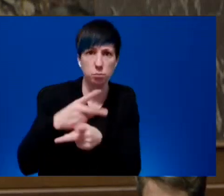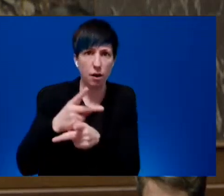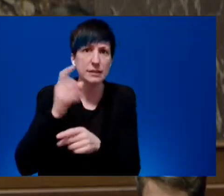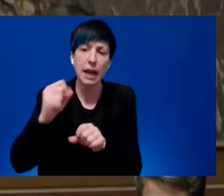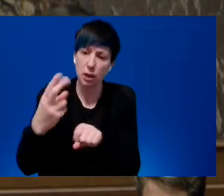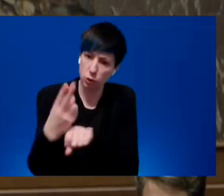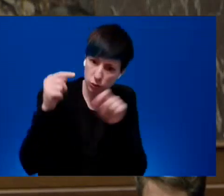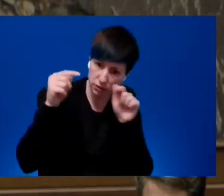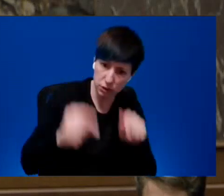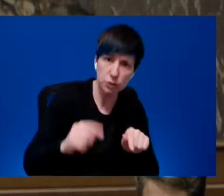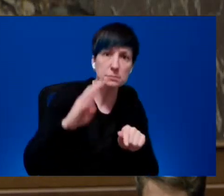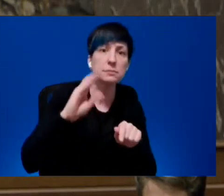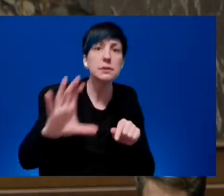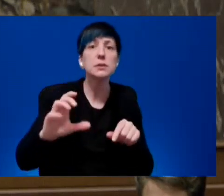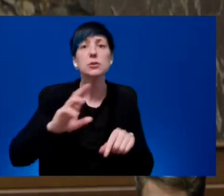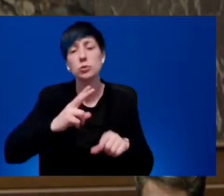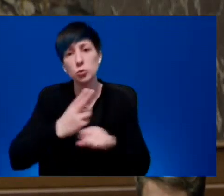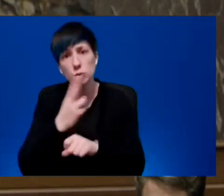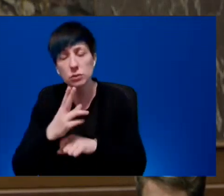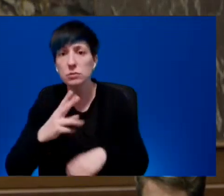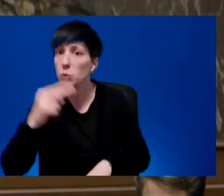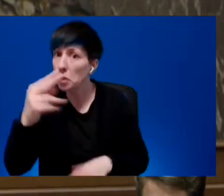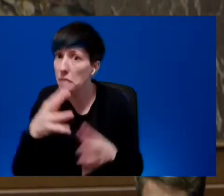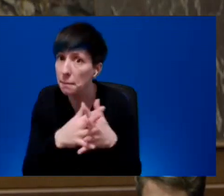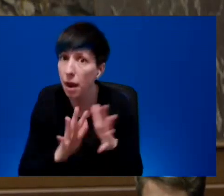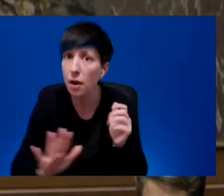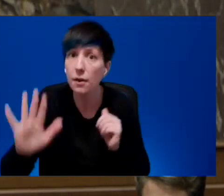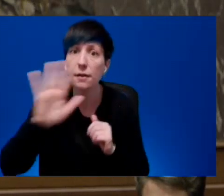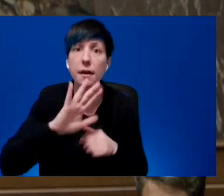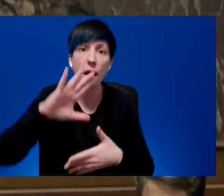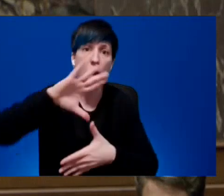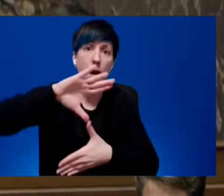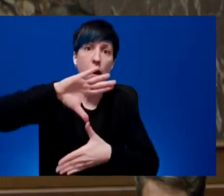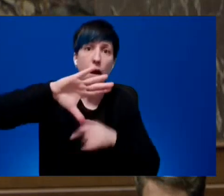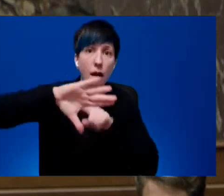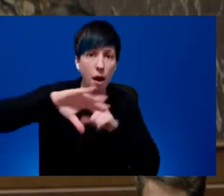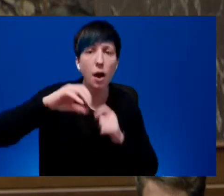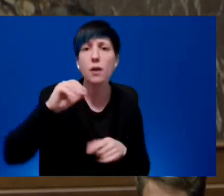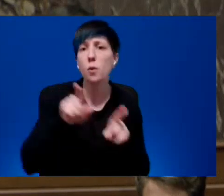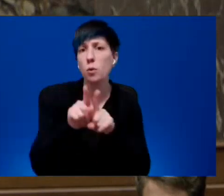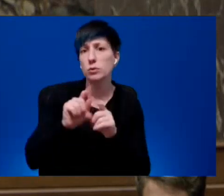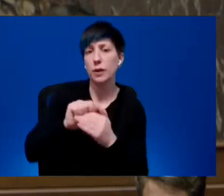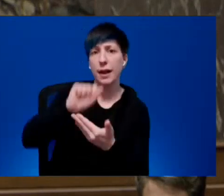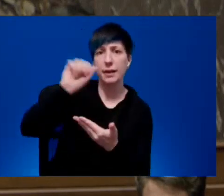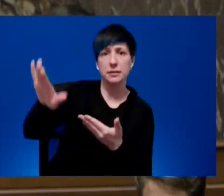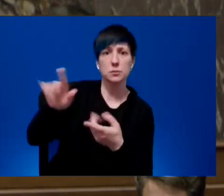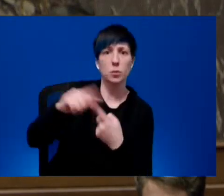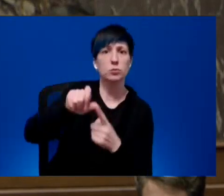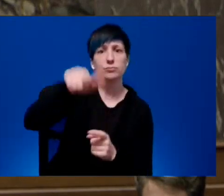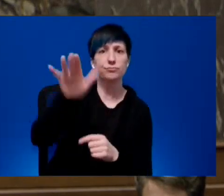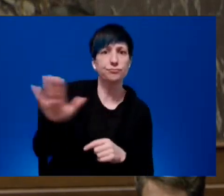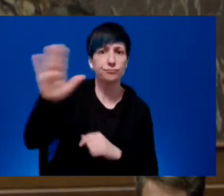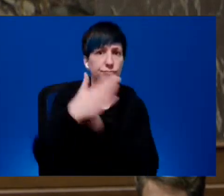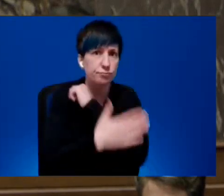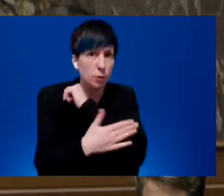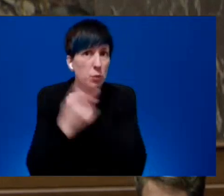North America and for export overseas. And we think that's a very valuable addition to the forest industry in British Columbia. Thank you.